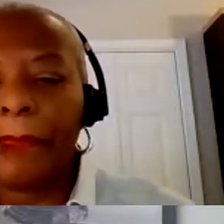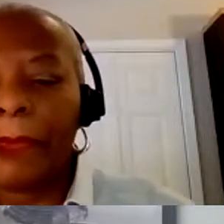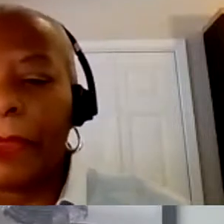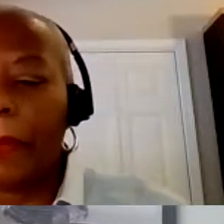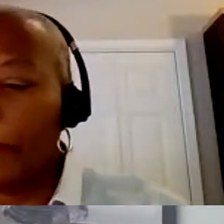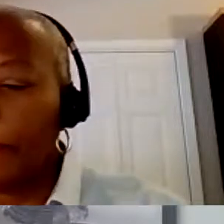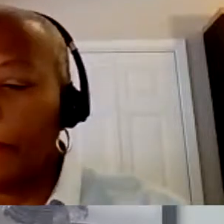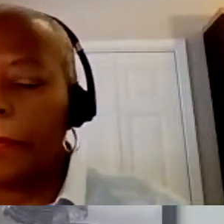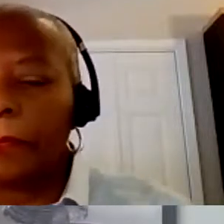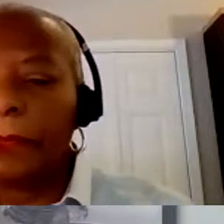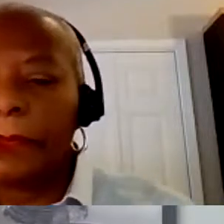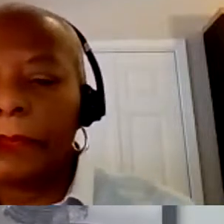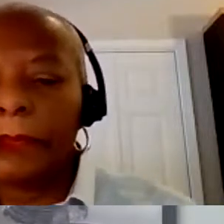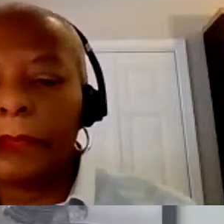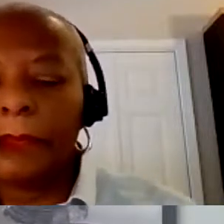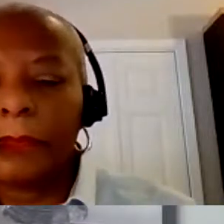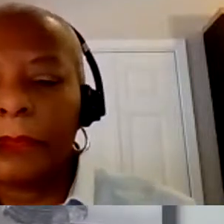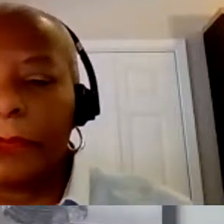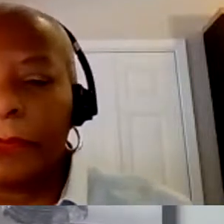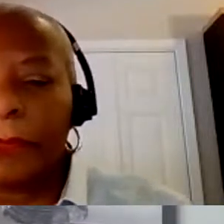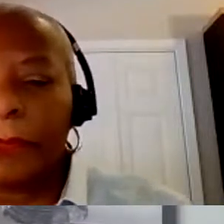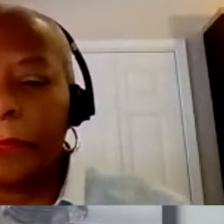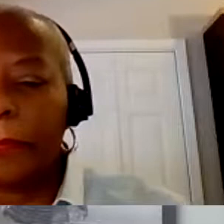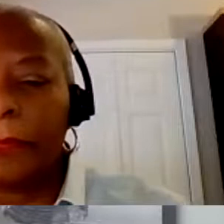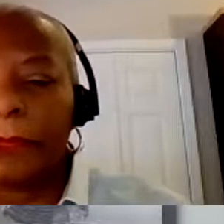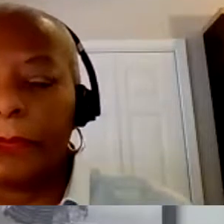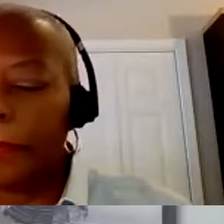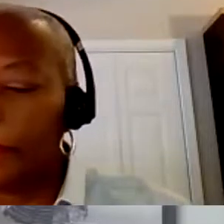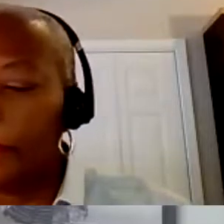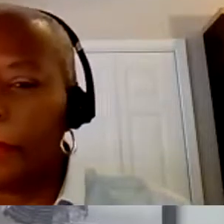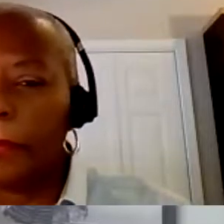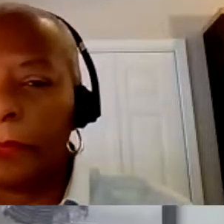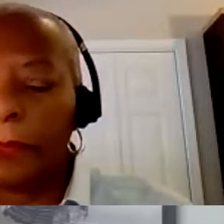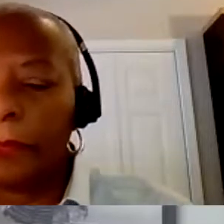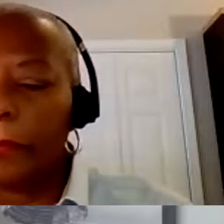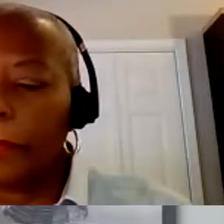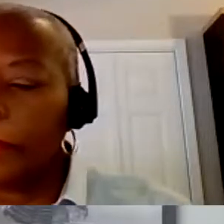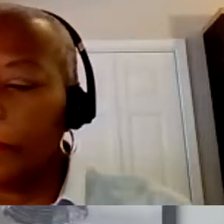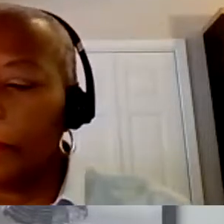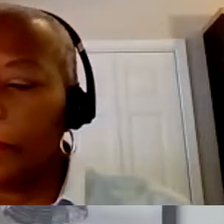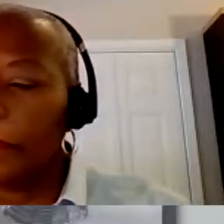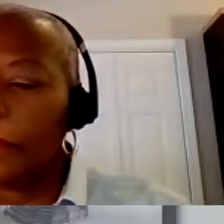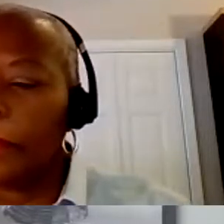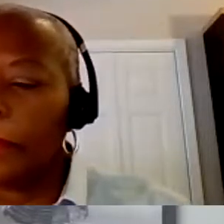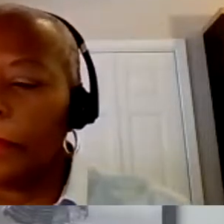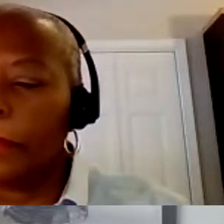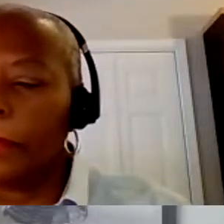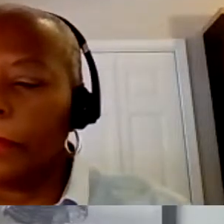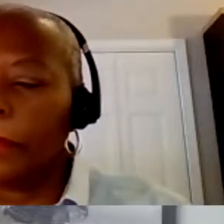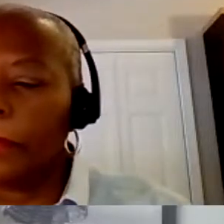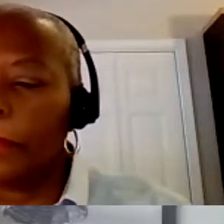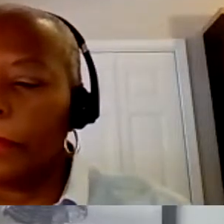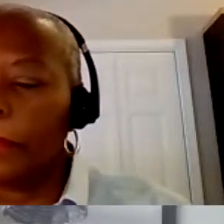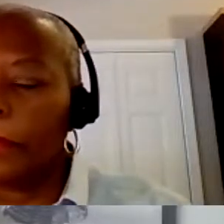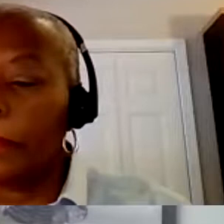get engaged in research. So those professional development opportunities, especially if if possible,